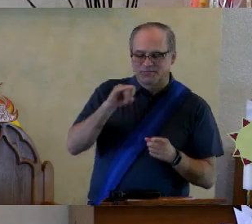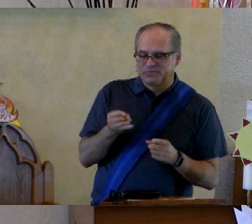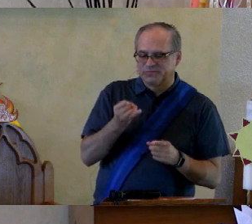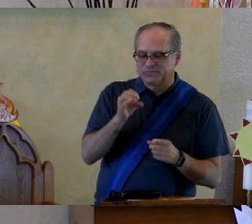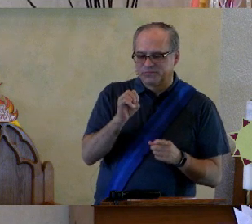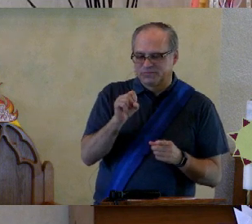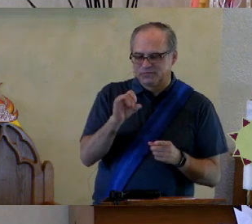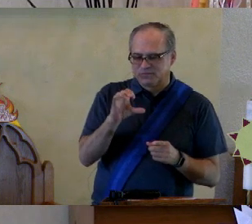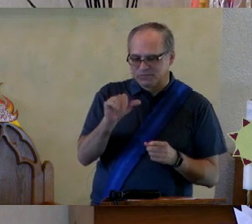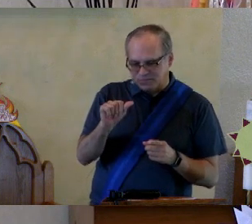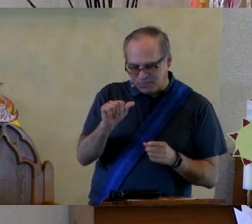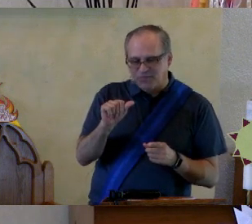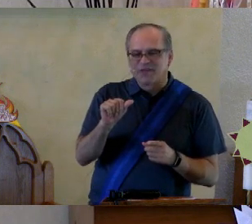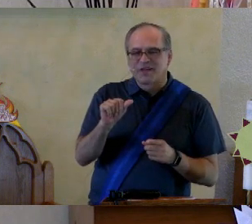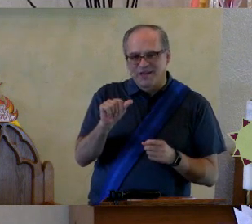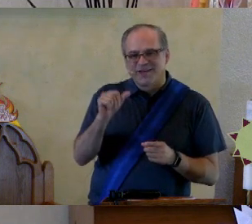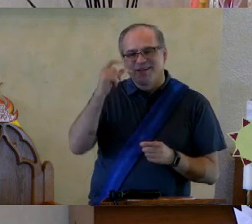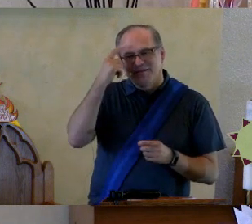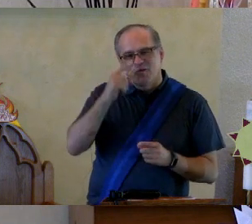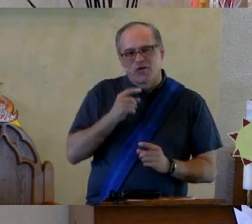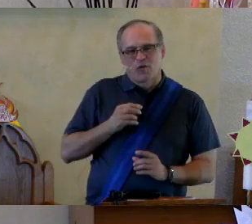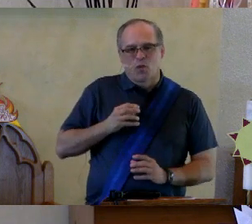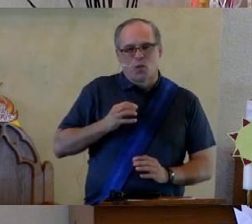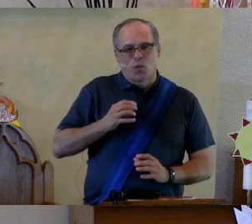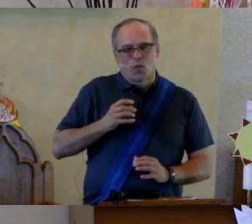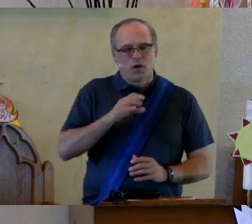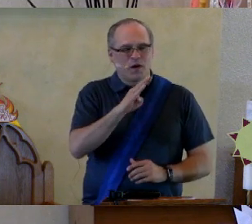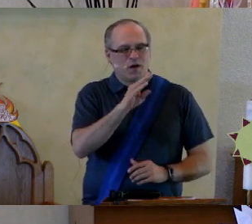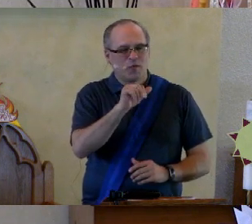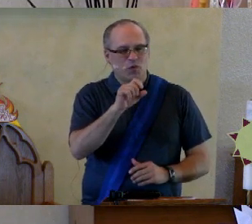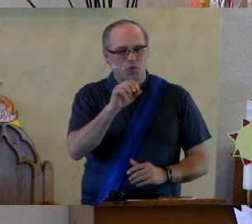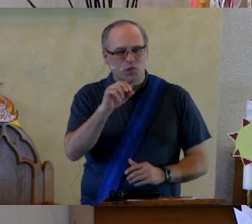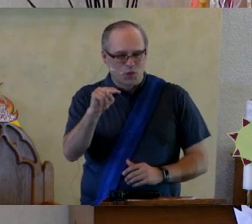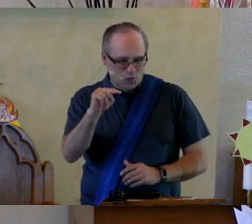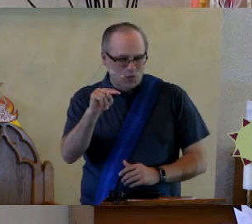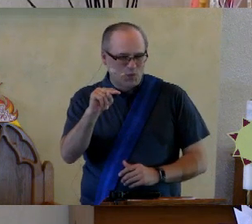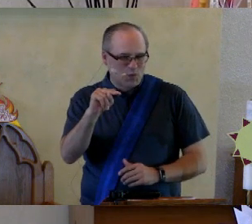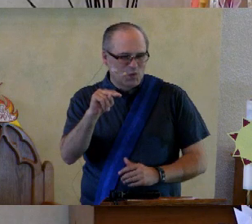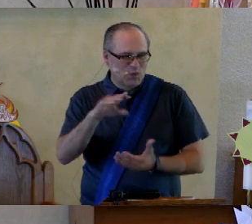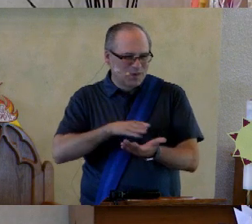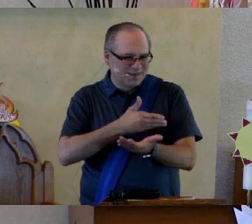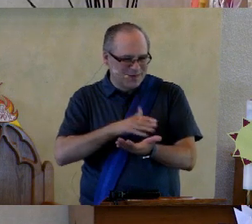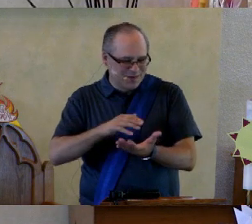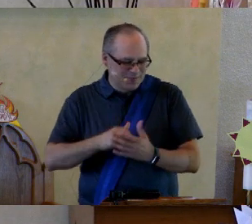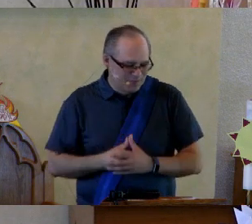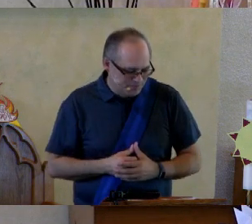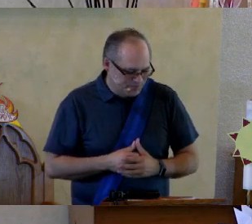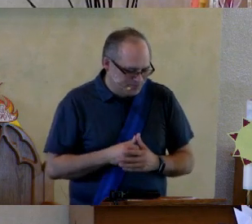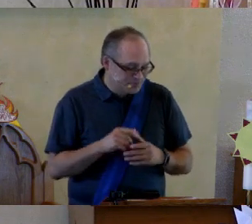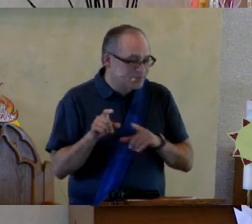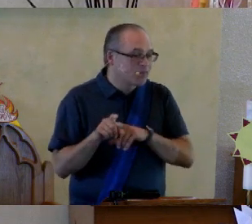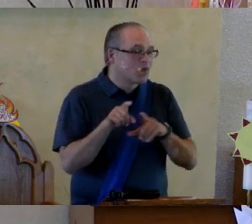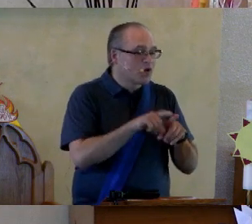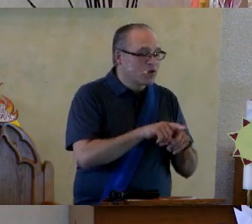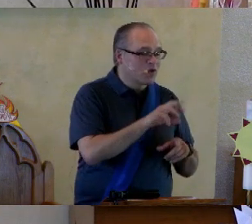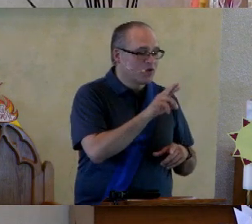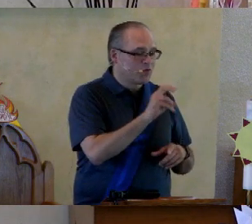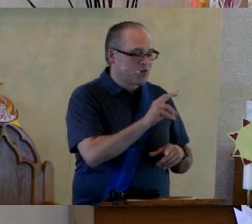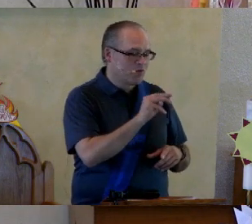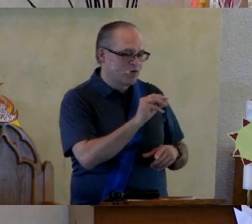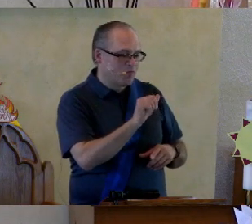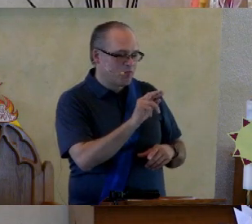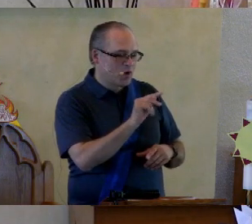Fisher for that beautiful bassoon solo, and the Reverend Martina Effigy,